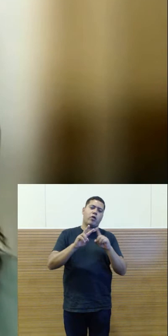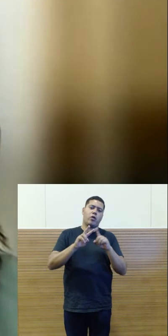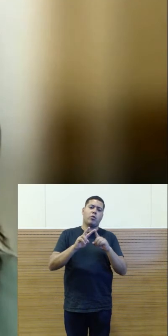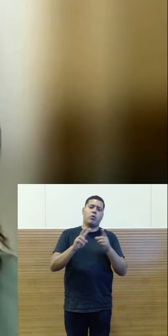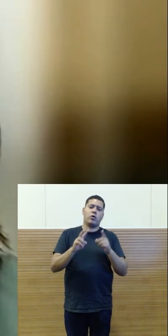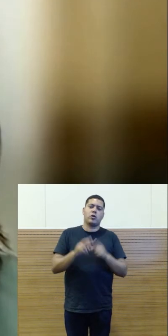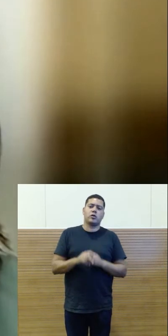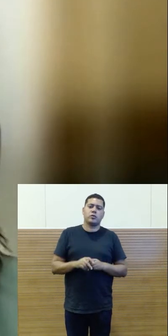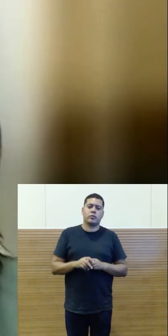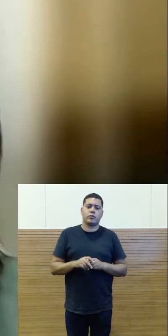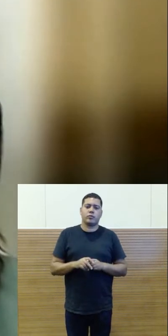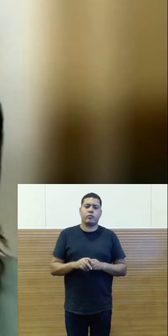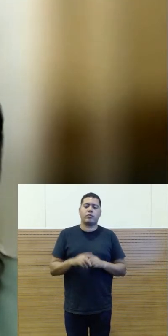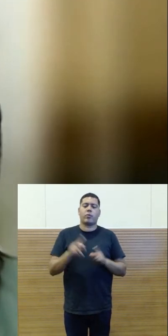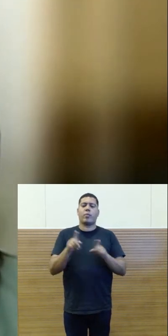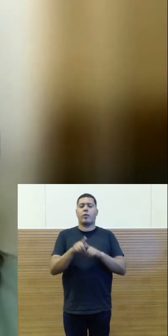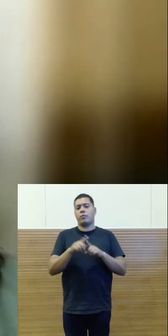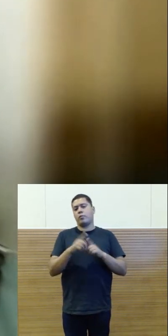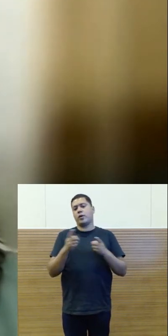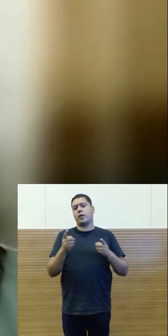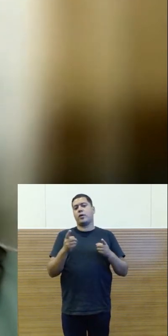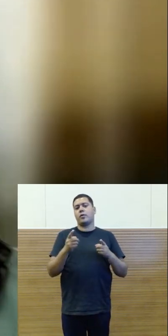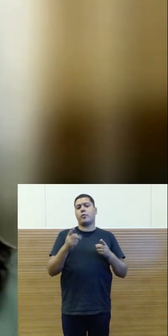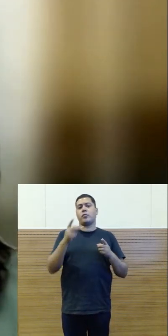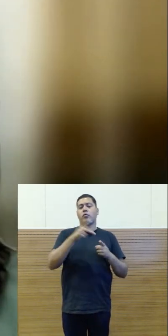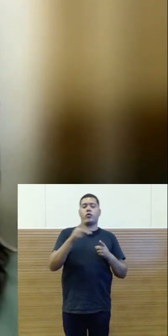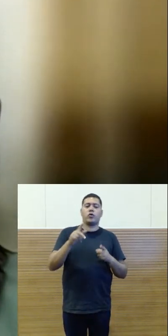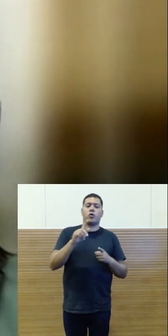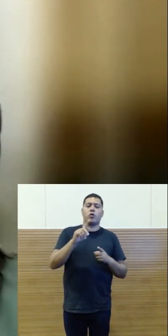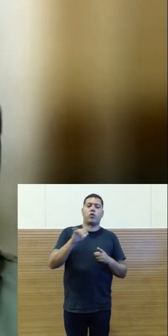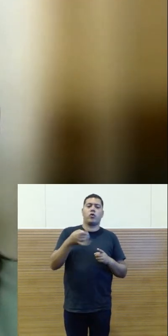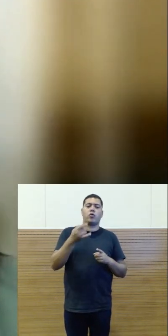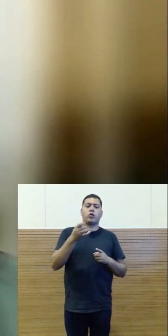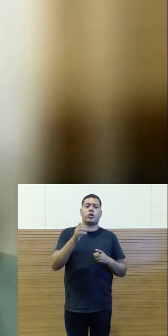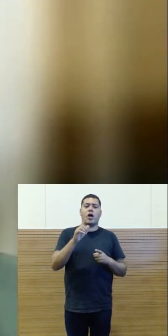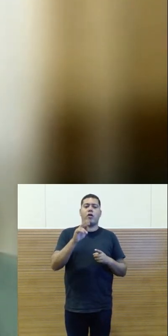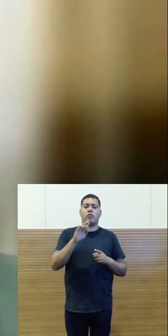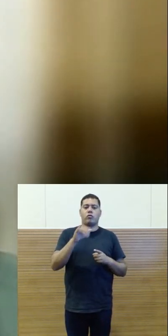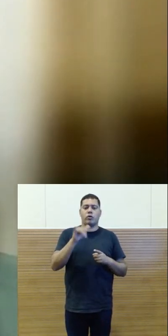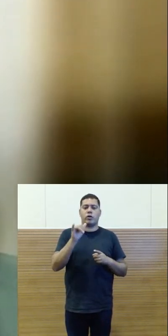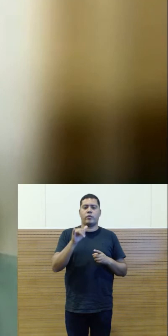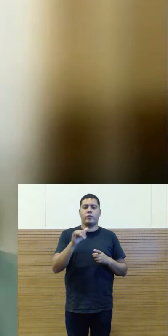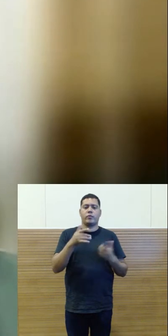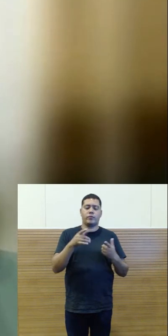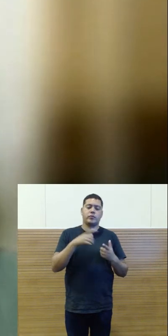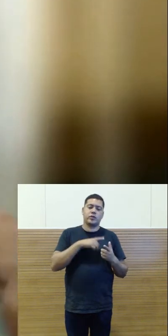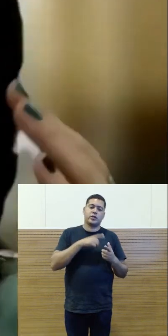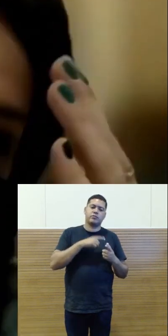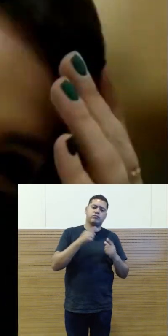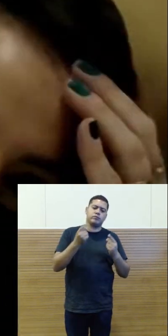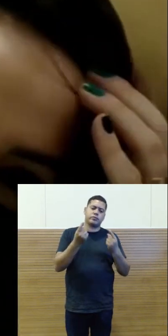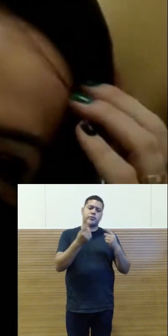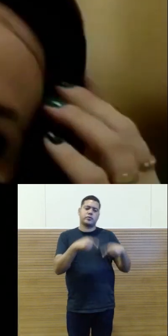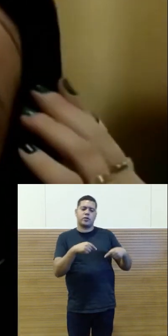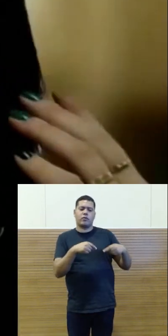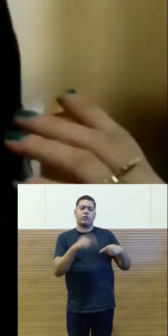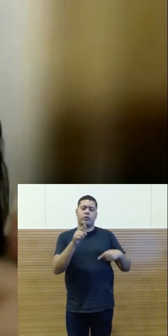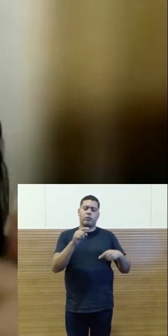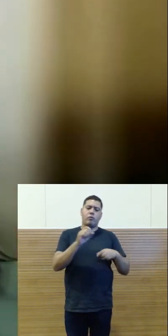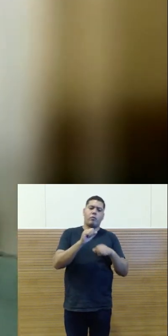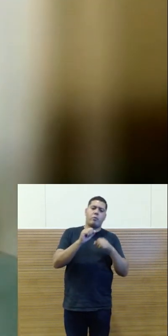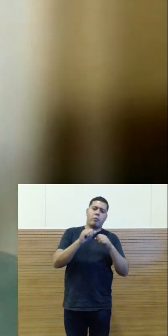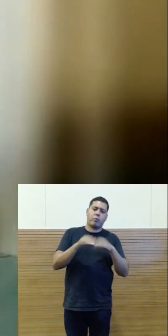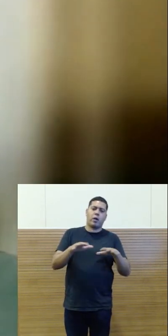year, and for Professor Carlos and Professor Jeffrey, considering the